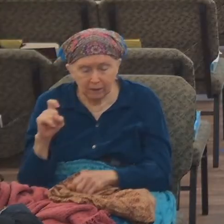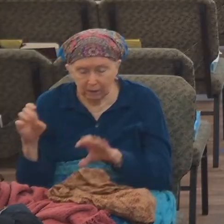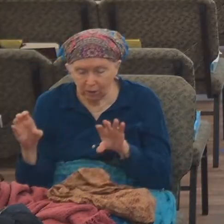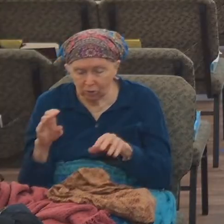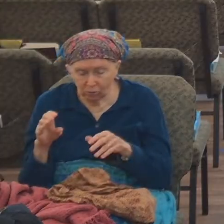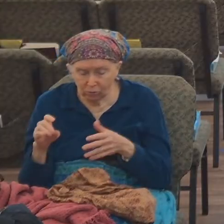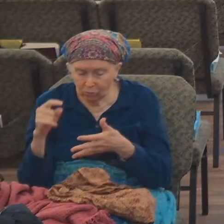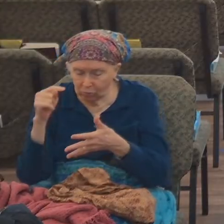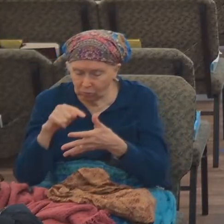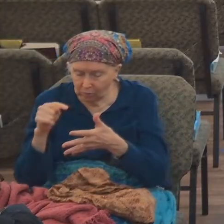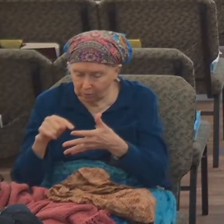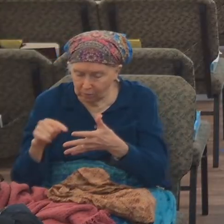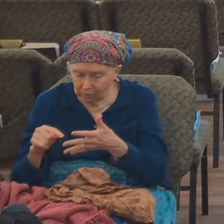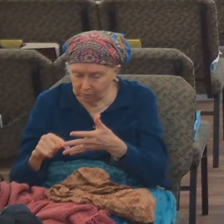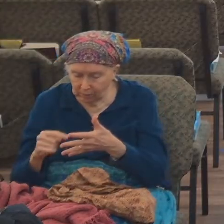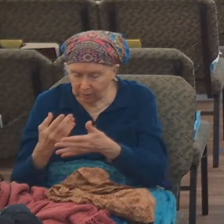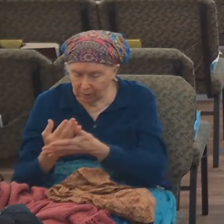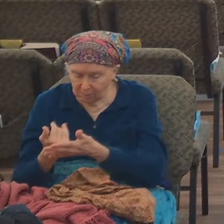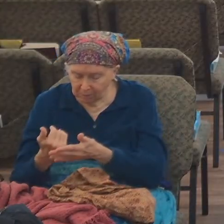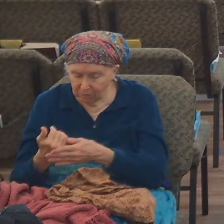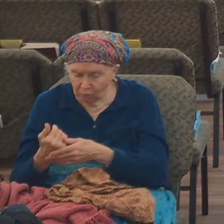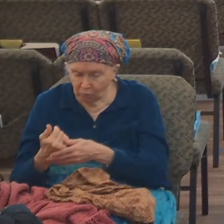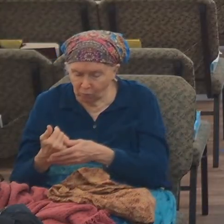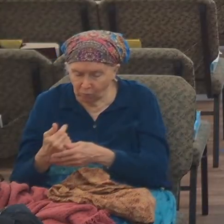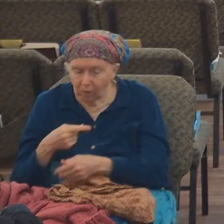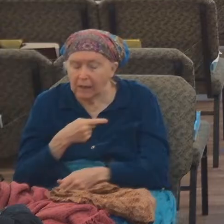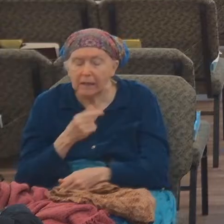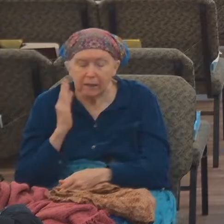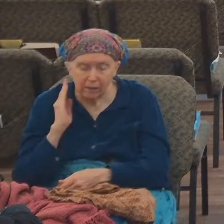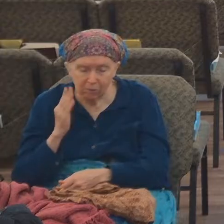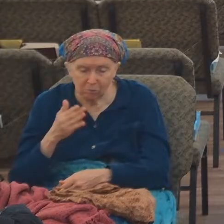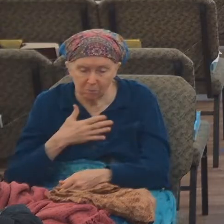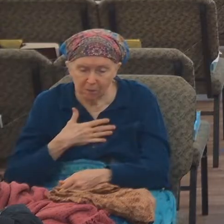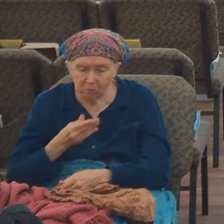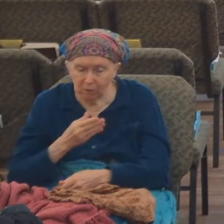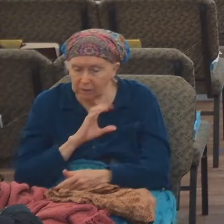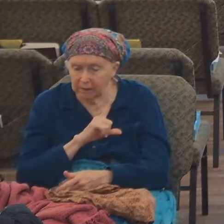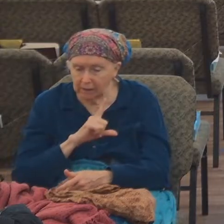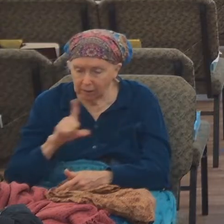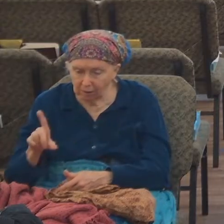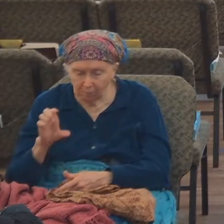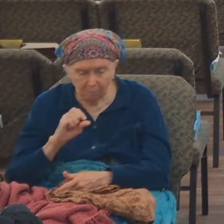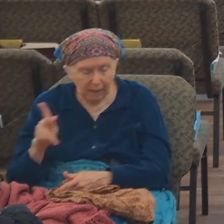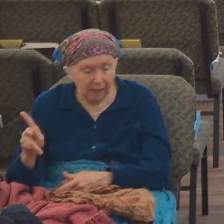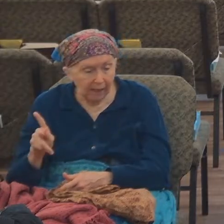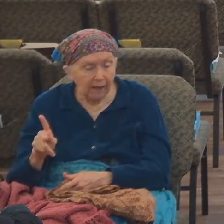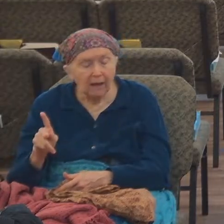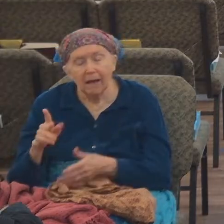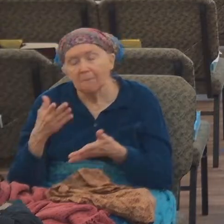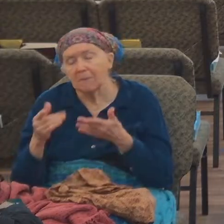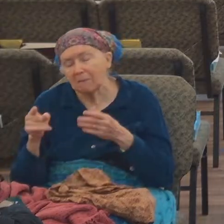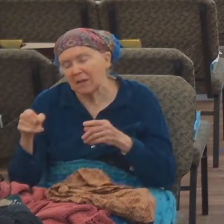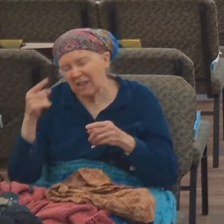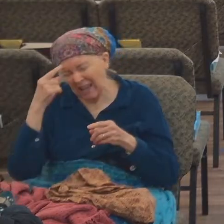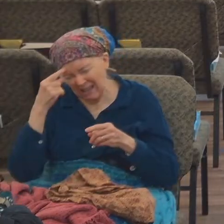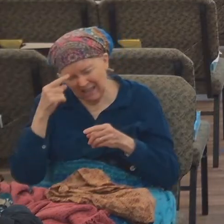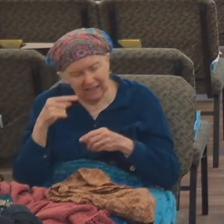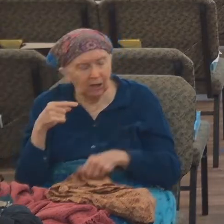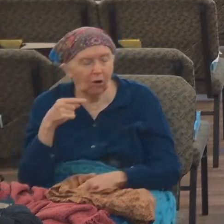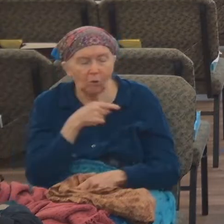he returns. Maybe they're treating him like a patron, treating him like anybody else. It's tit for